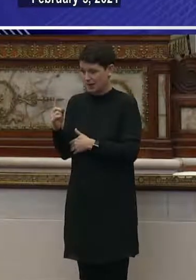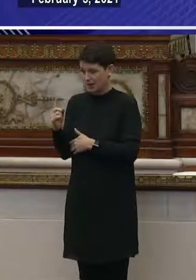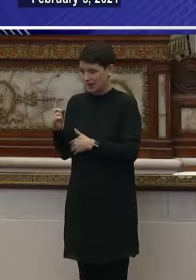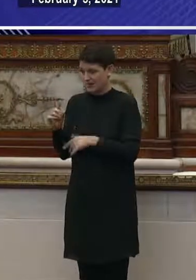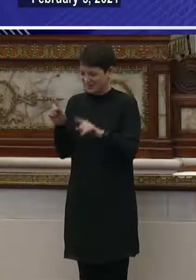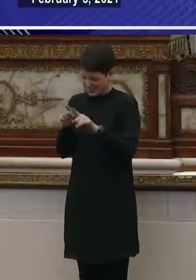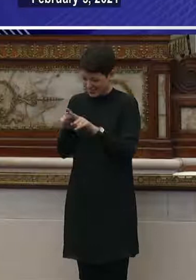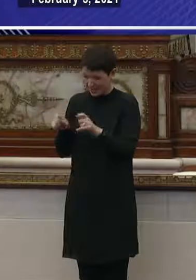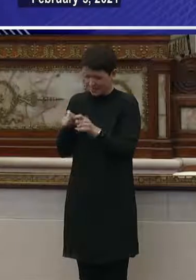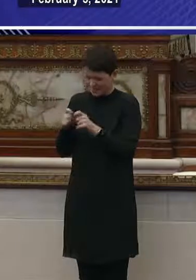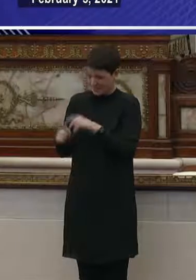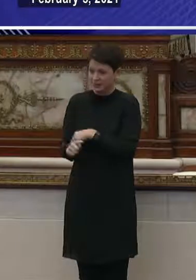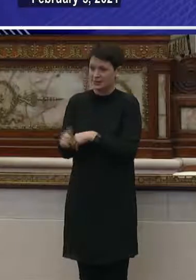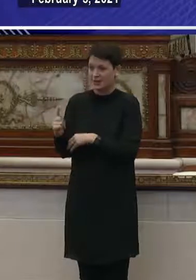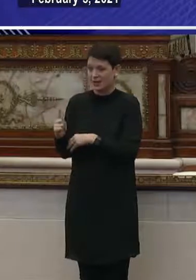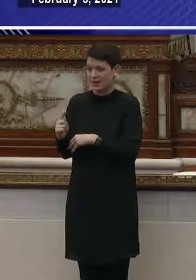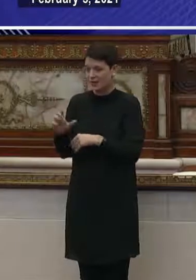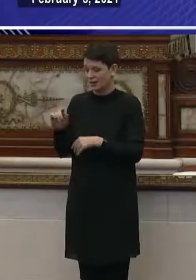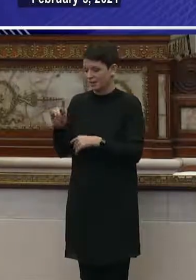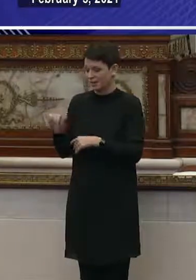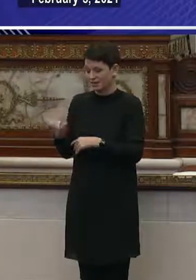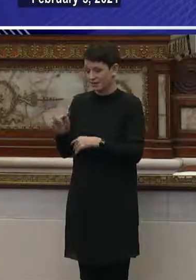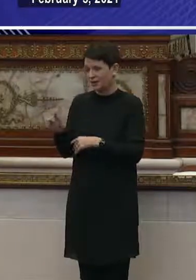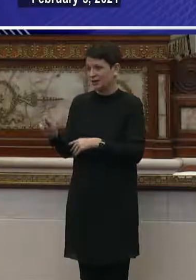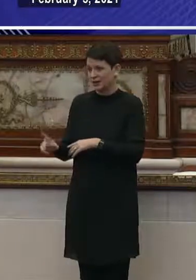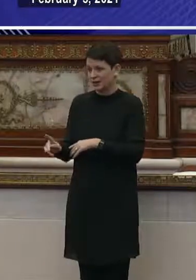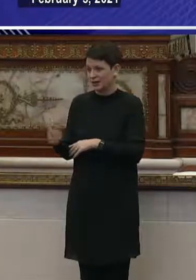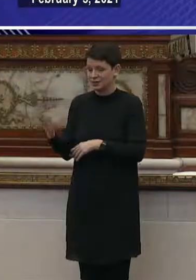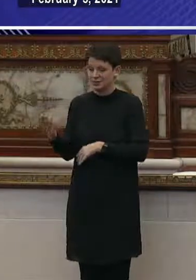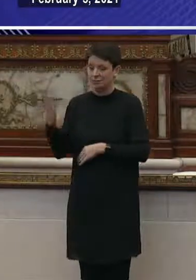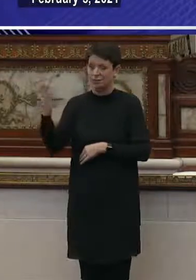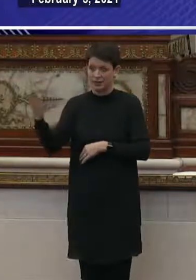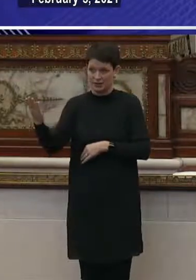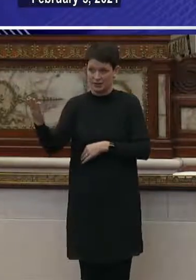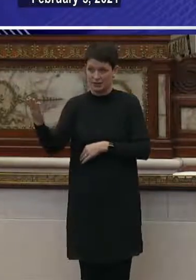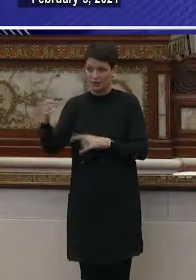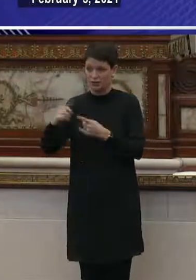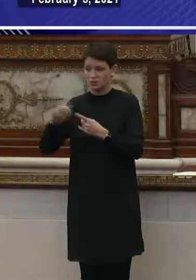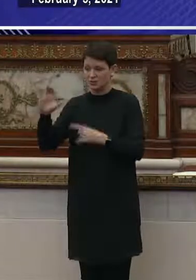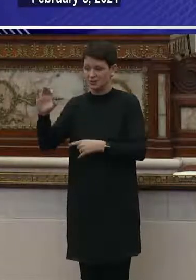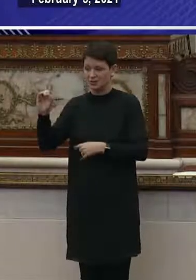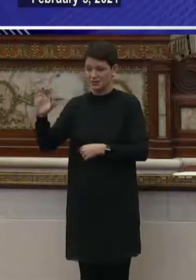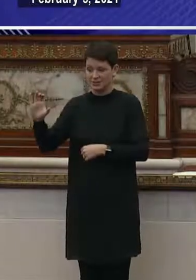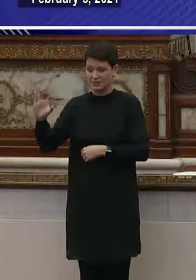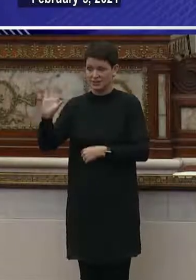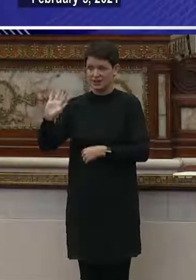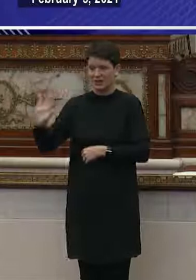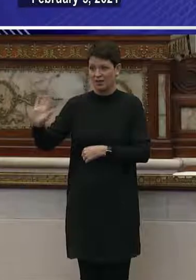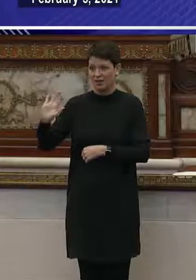very same day, the city submitted to the CDC its